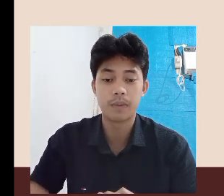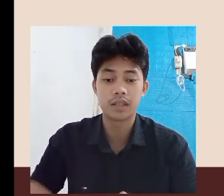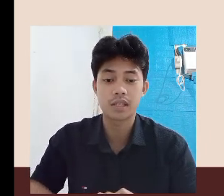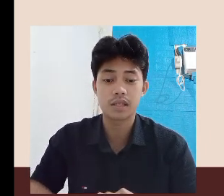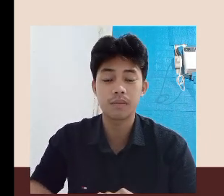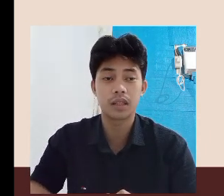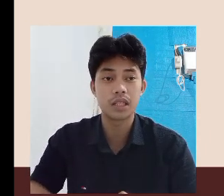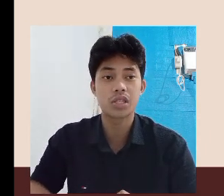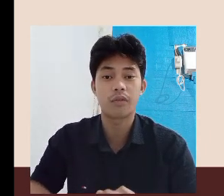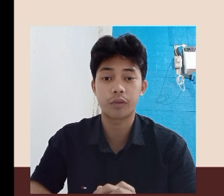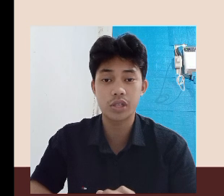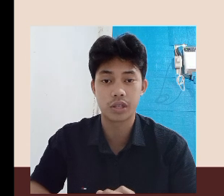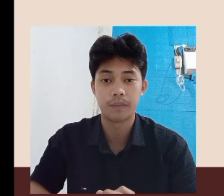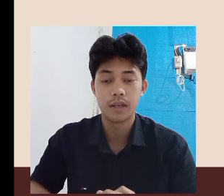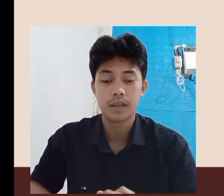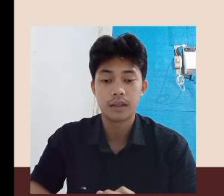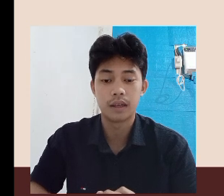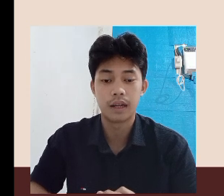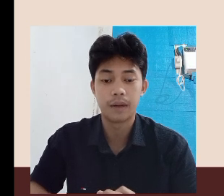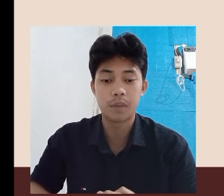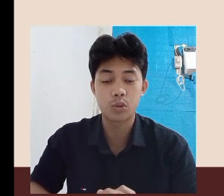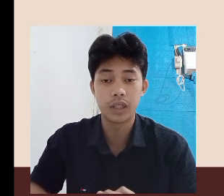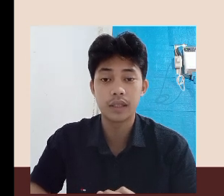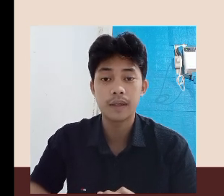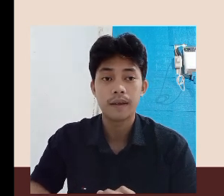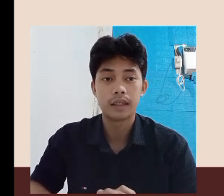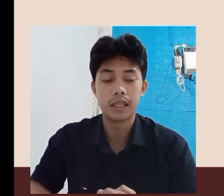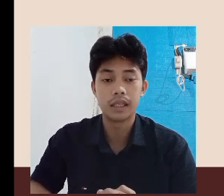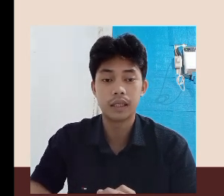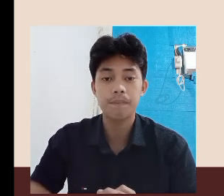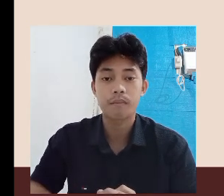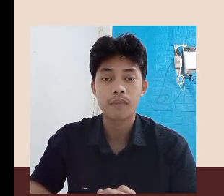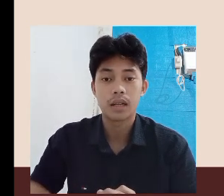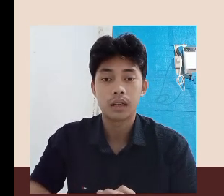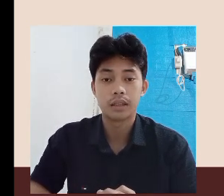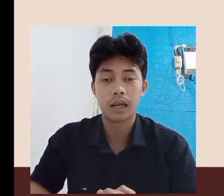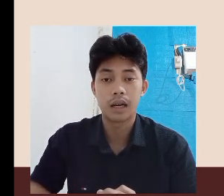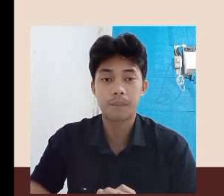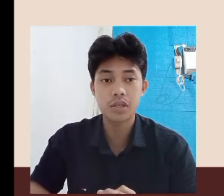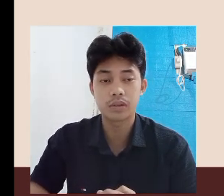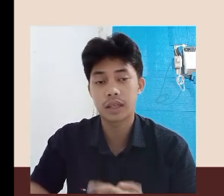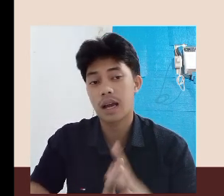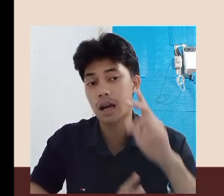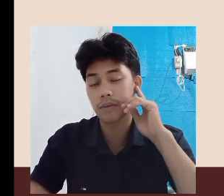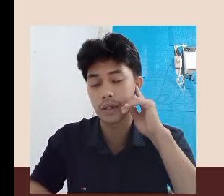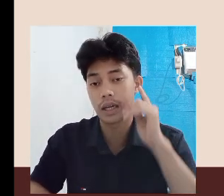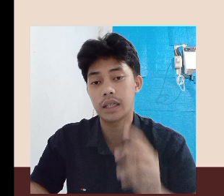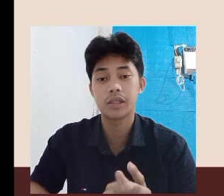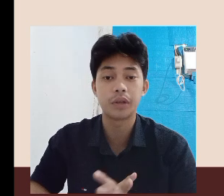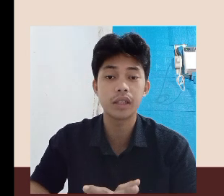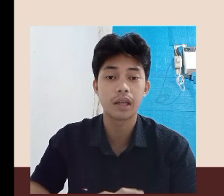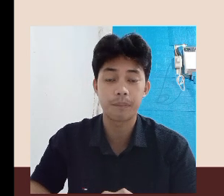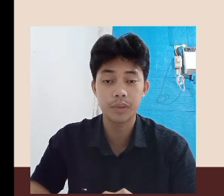When we say buddy system, it is a friendship between the person that have